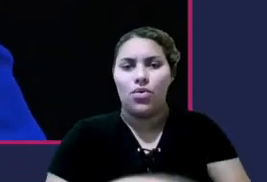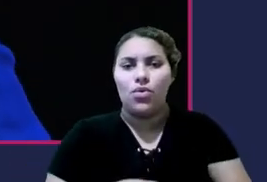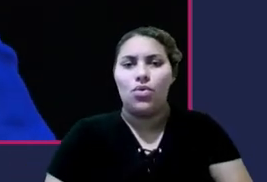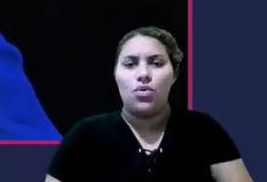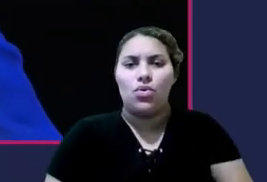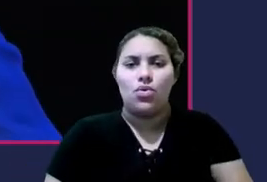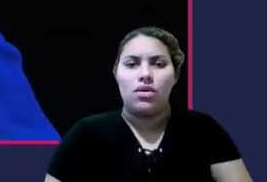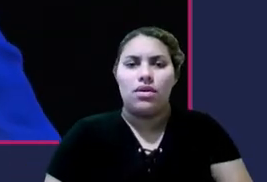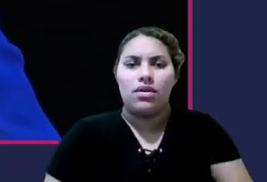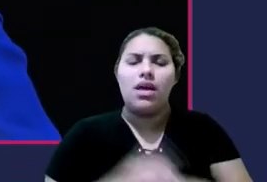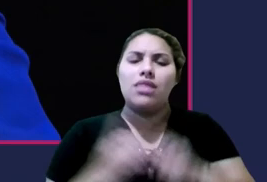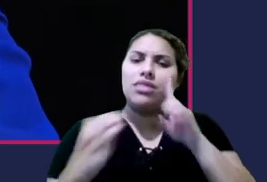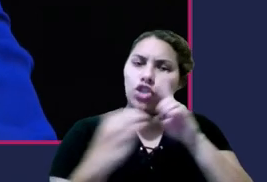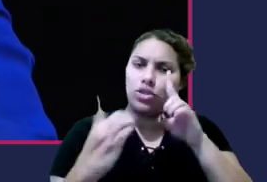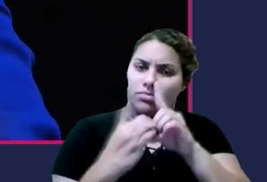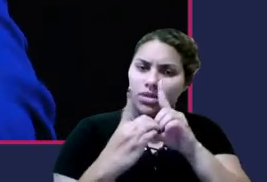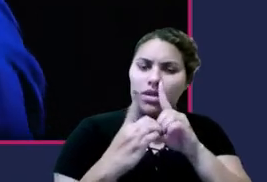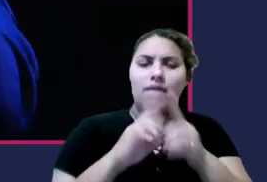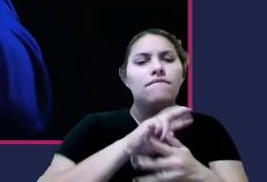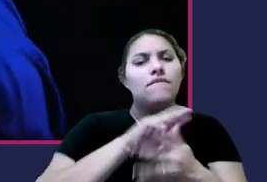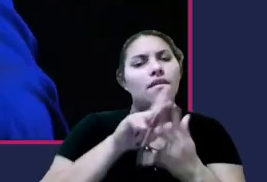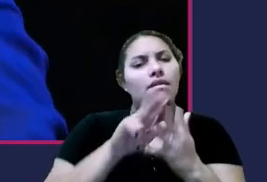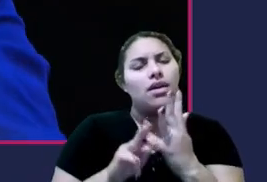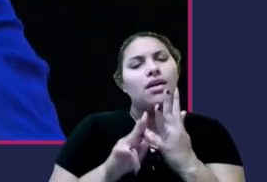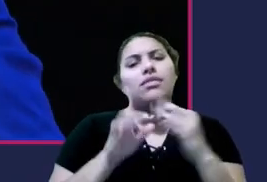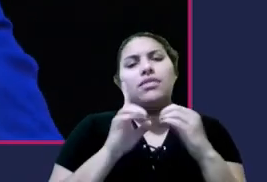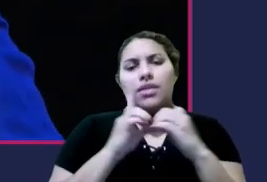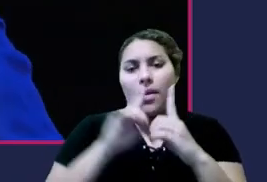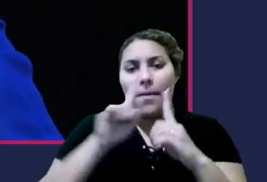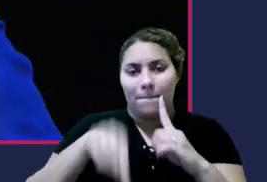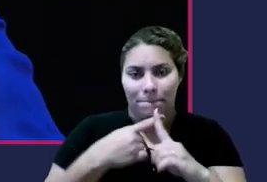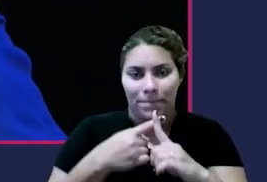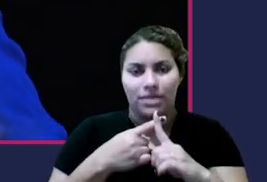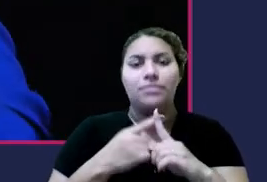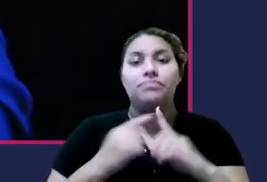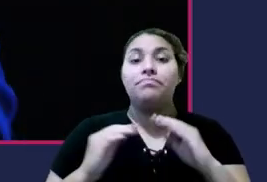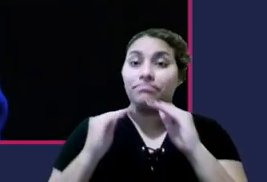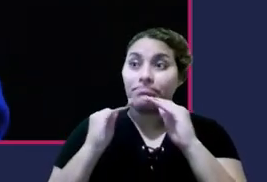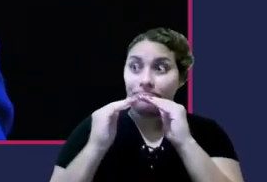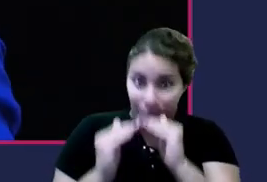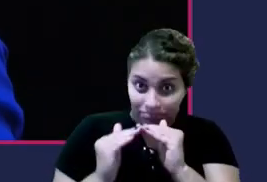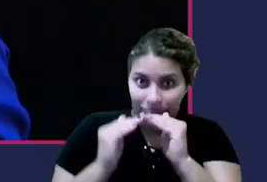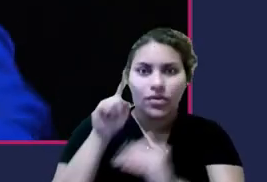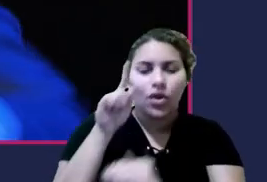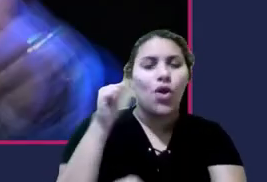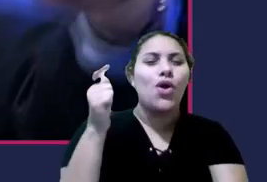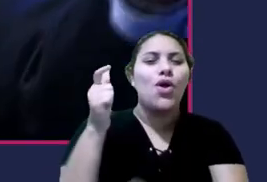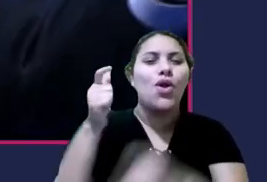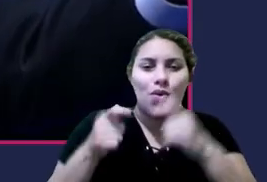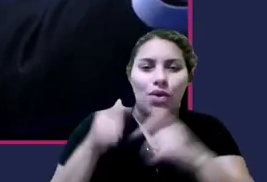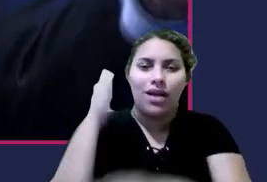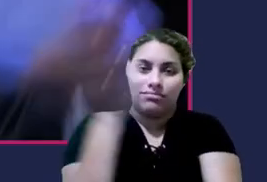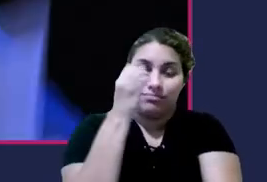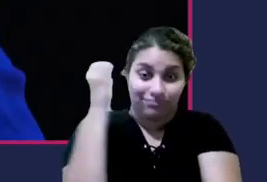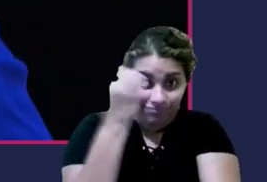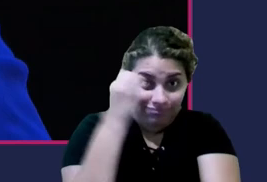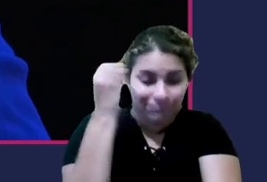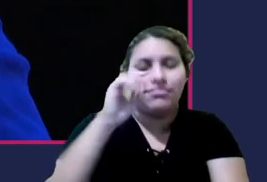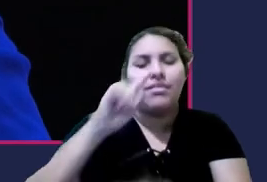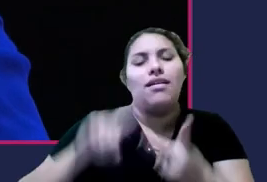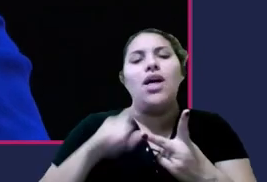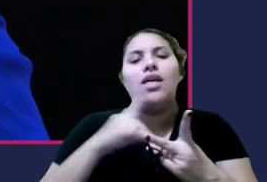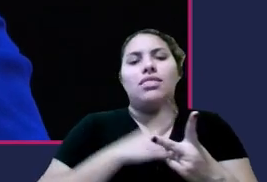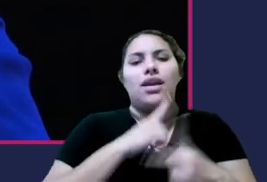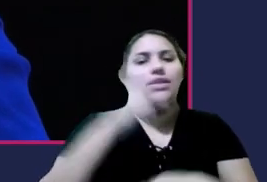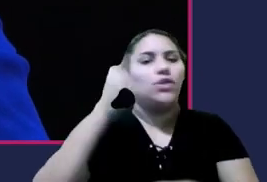know where we are going to have a multi-professional service. Before Casa dos Raros in Porto Alegre, we have Day Hunter in São